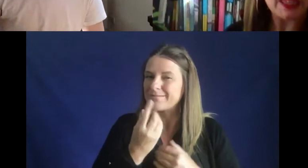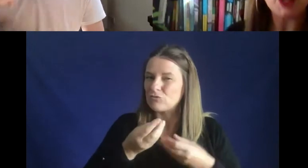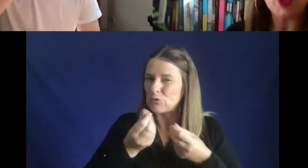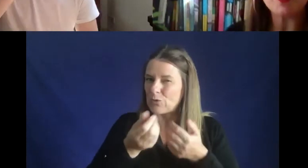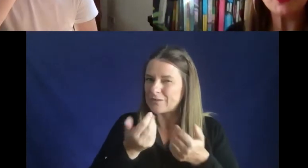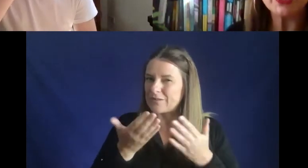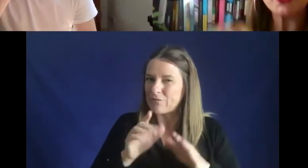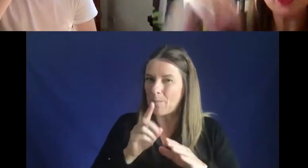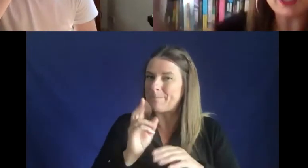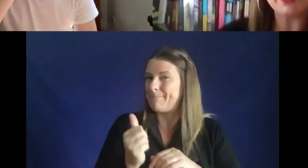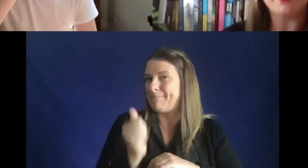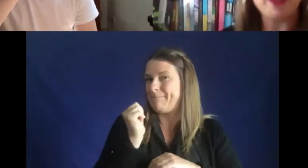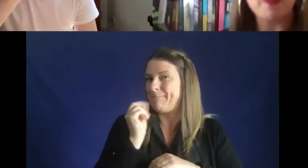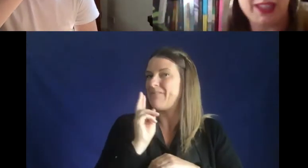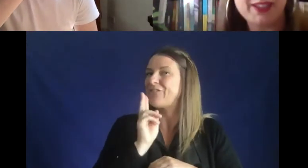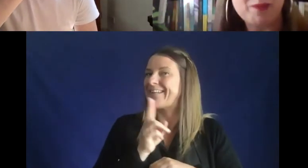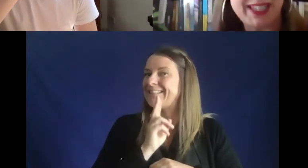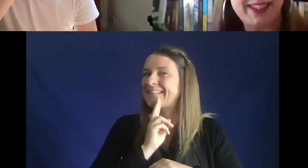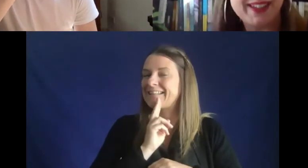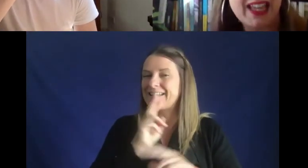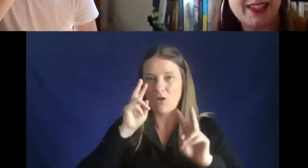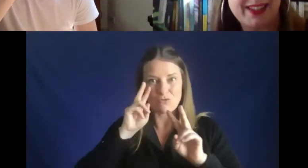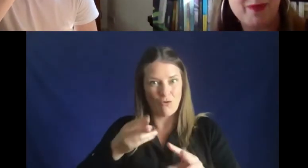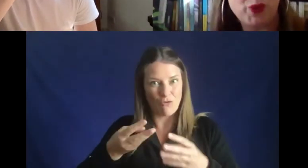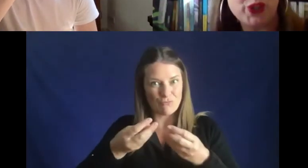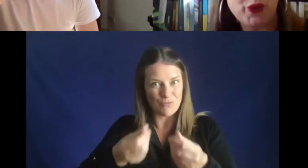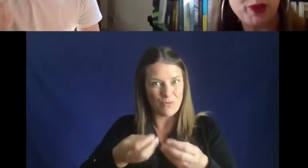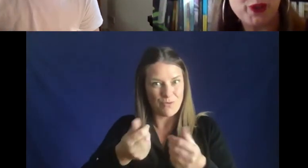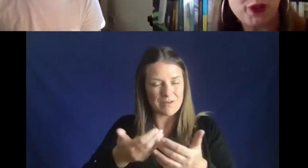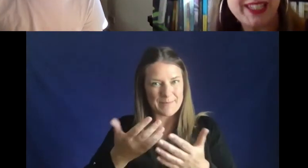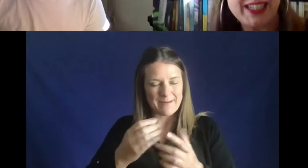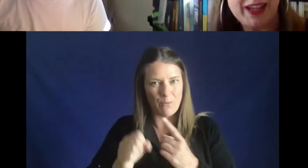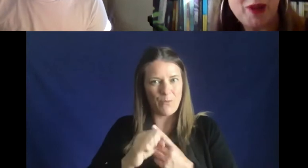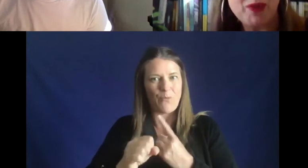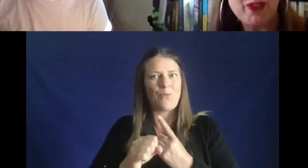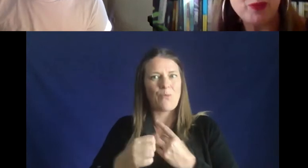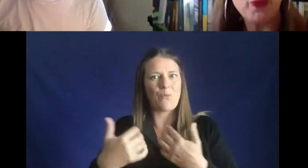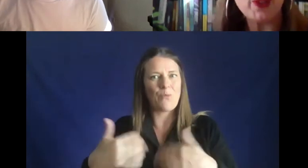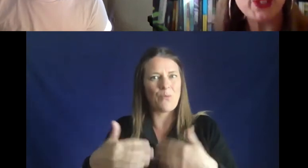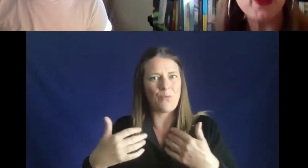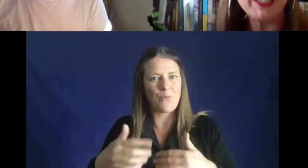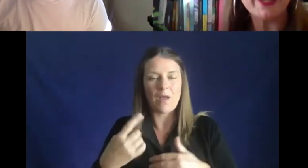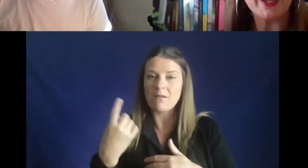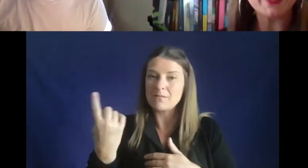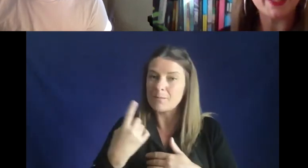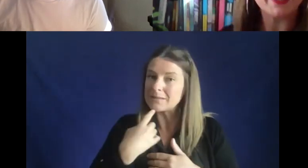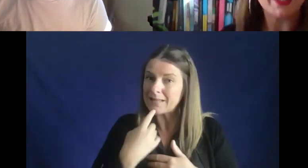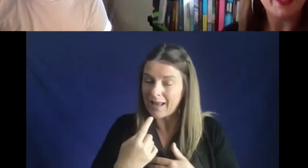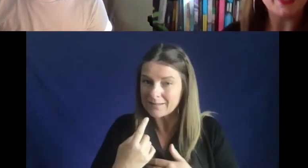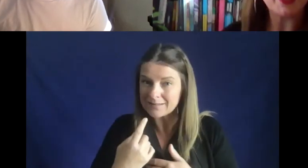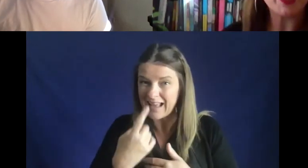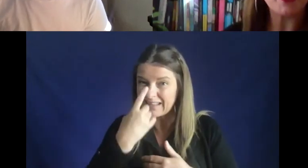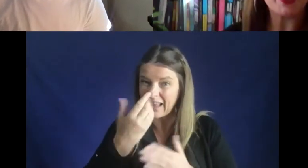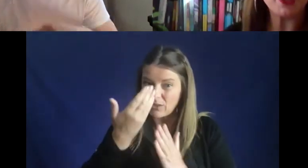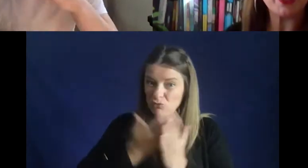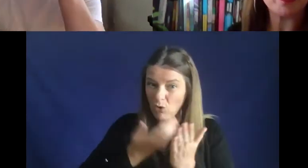And I think what I was really struck by it, and somebody has asked, would the document you created be available for us to read and access?